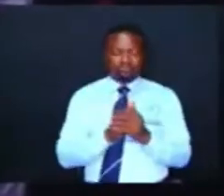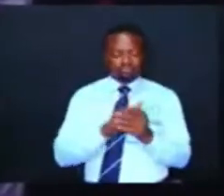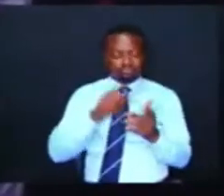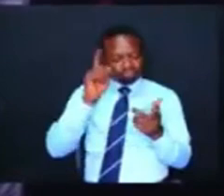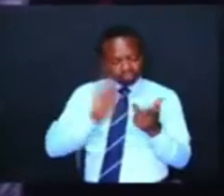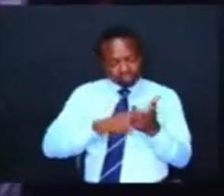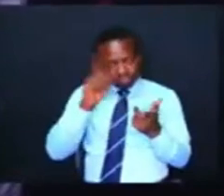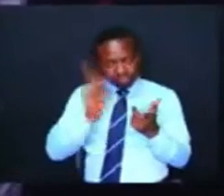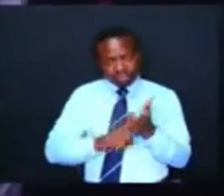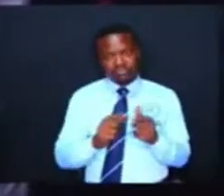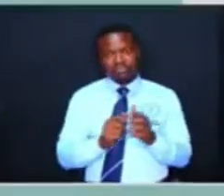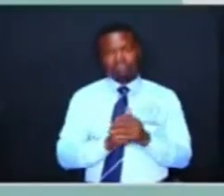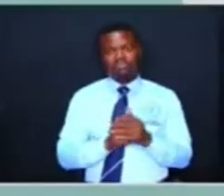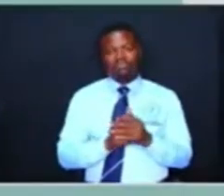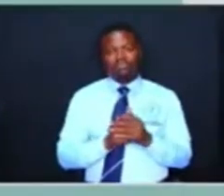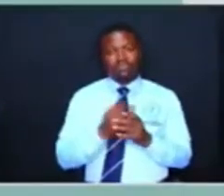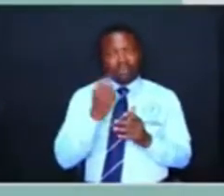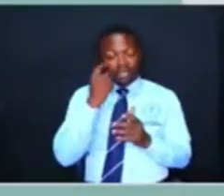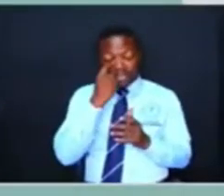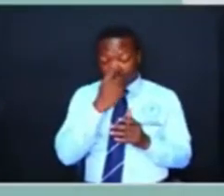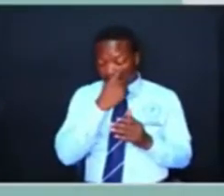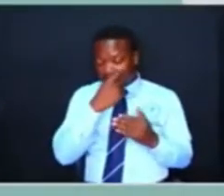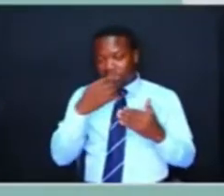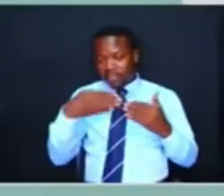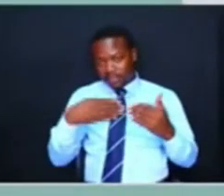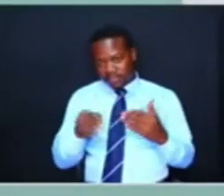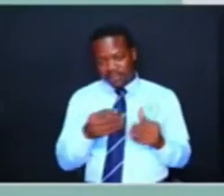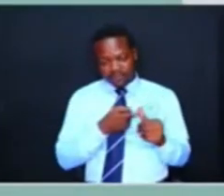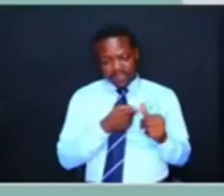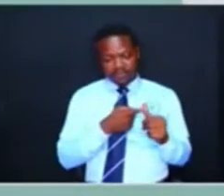Number 2, the eye gate.